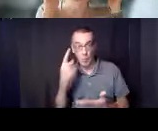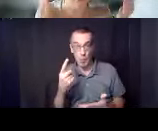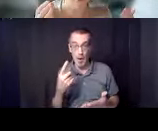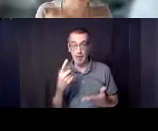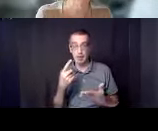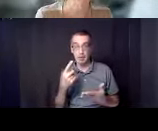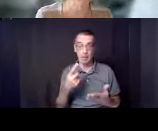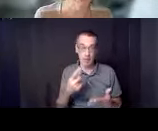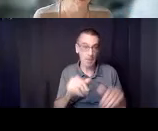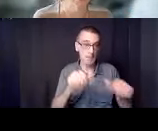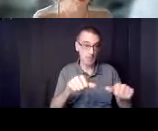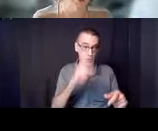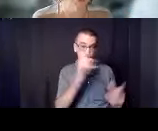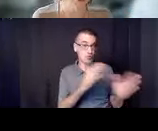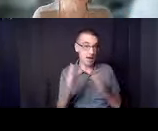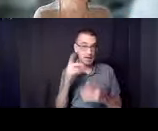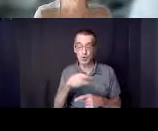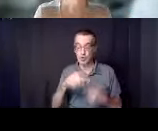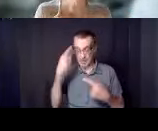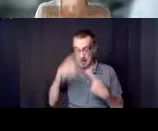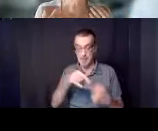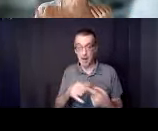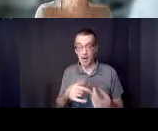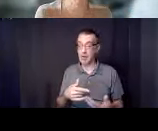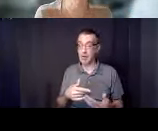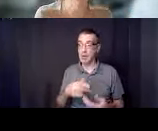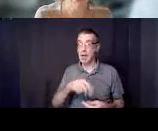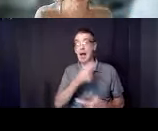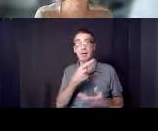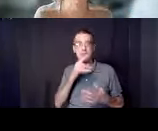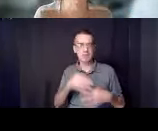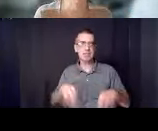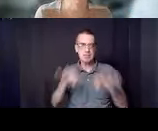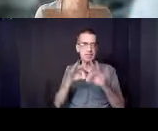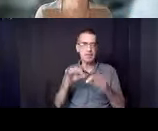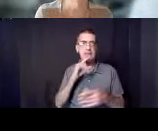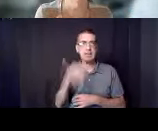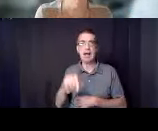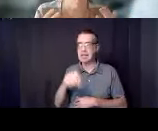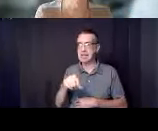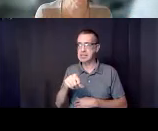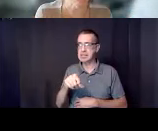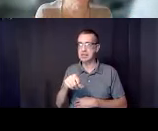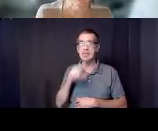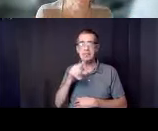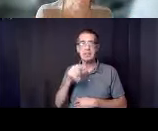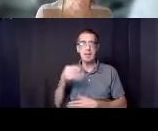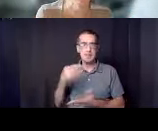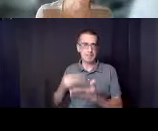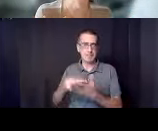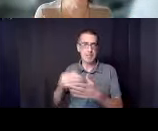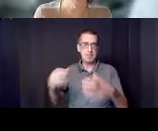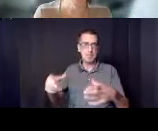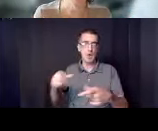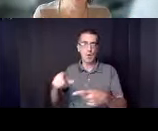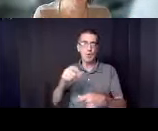of potential strategy for you to be thinking about. The other thing that's very significant is that this is the pot of money where they